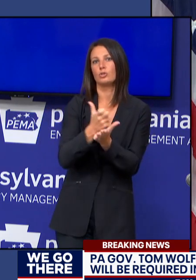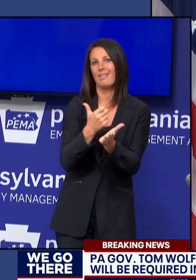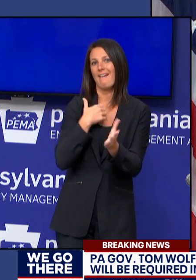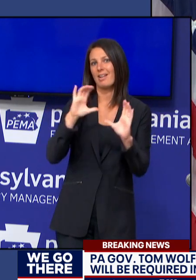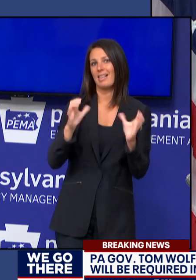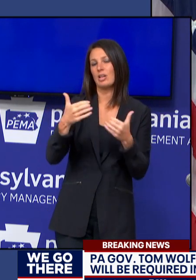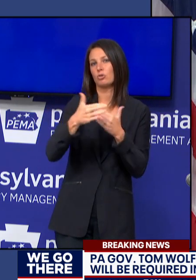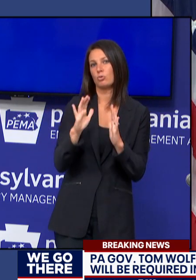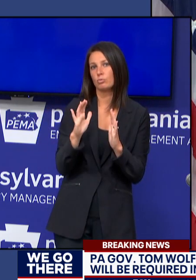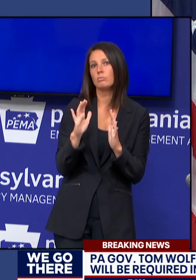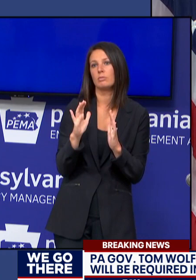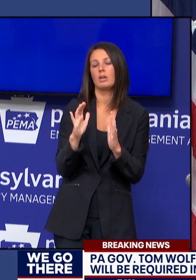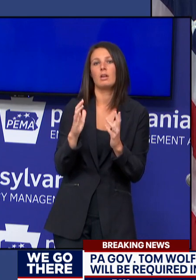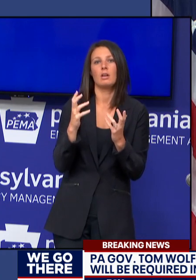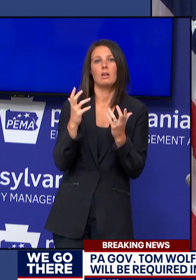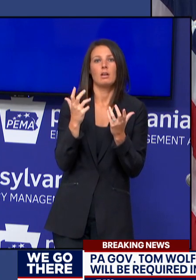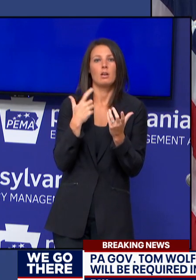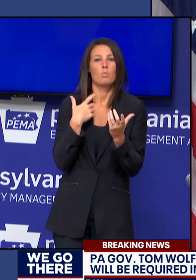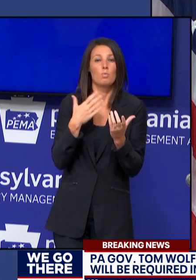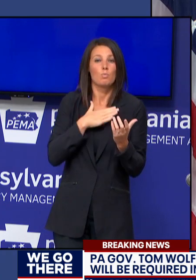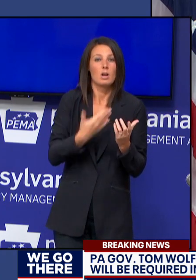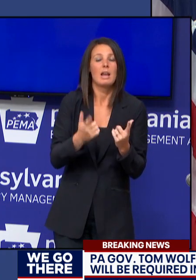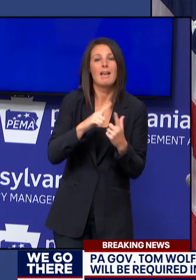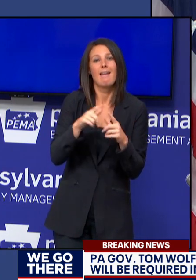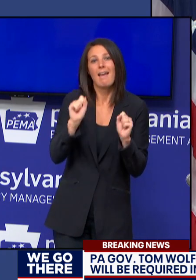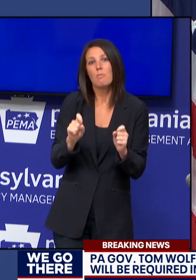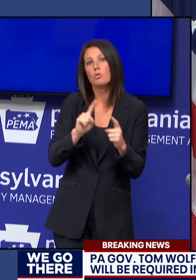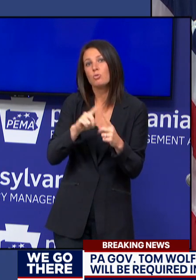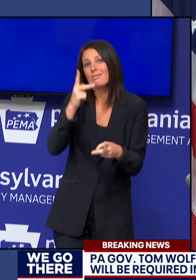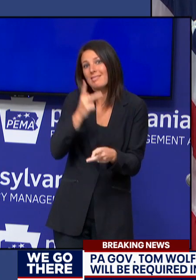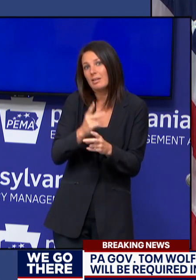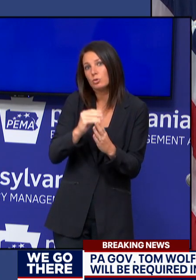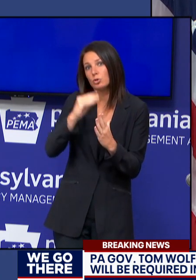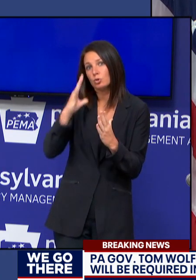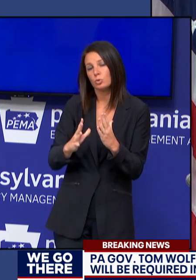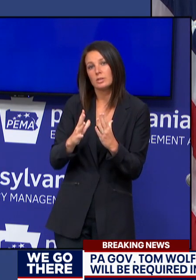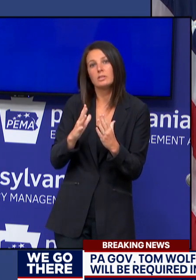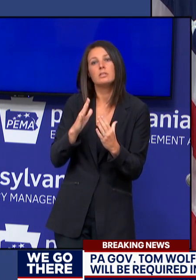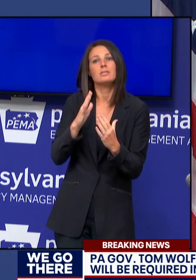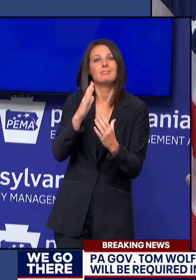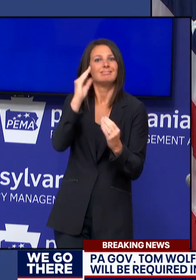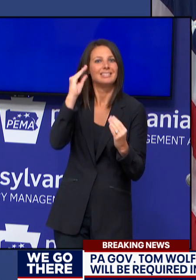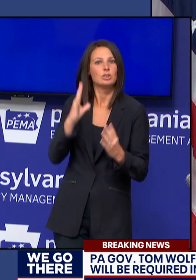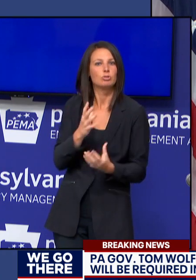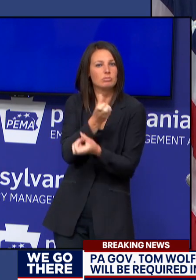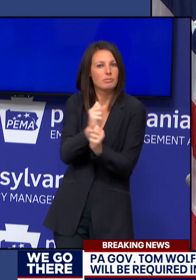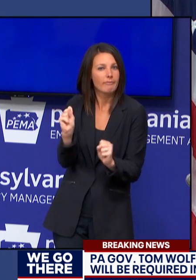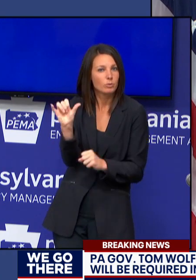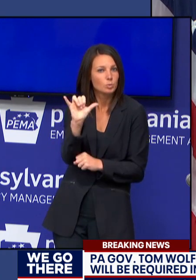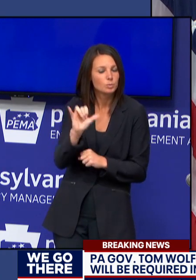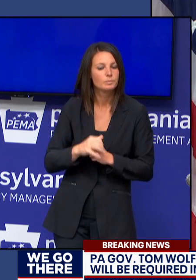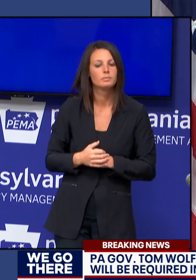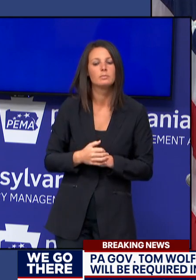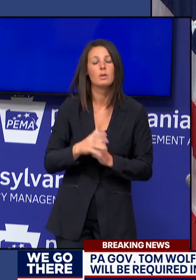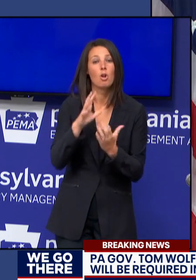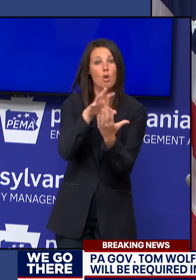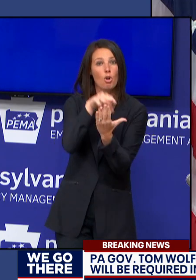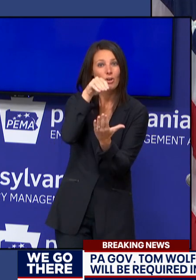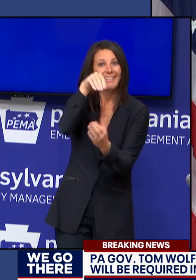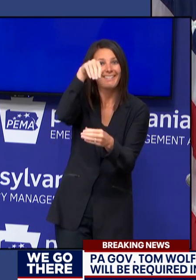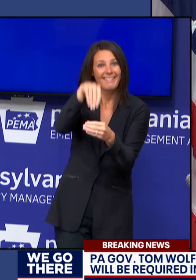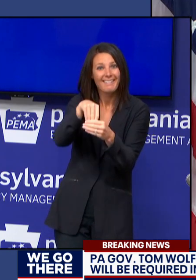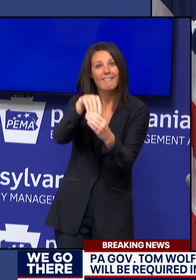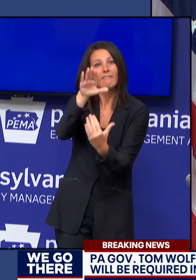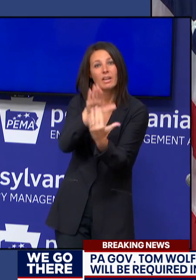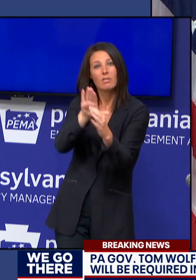that are receptive and willing and able to keep our students and teachers safe. After all, learning in the